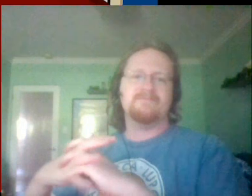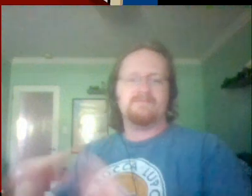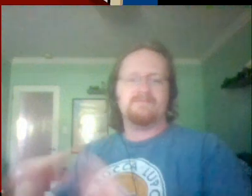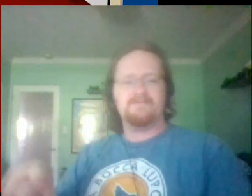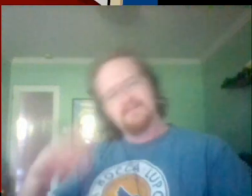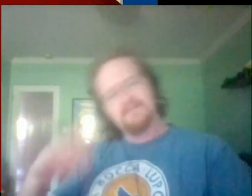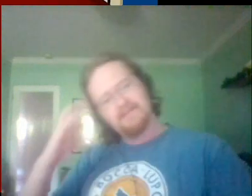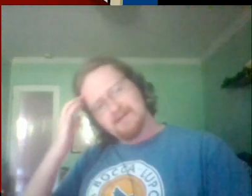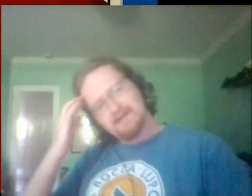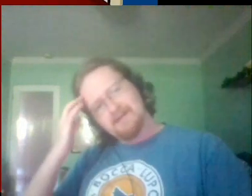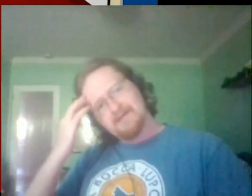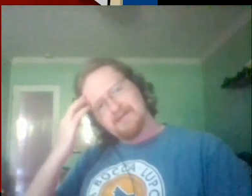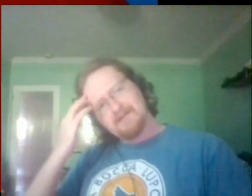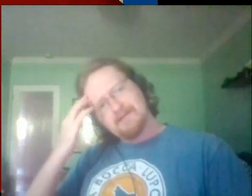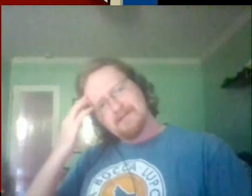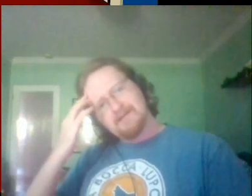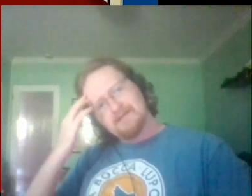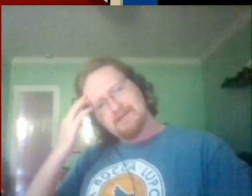Sincerely, Dan D.